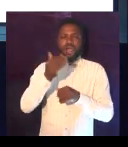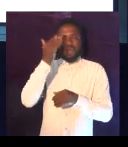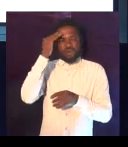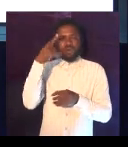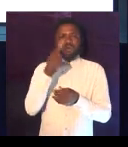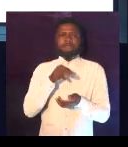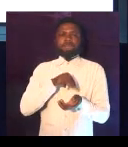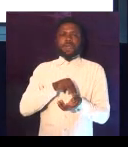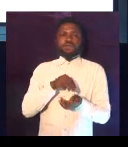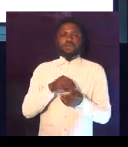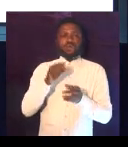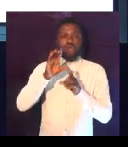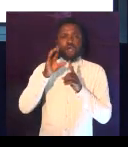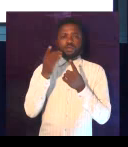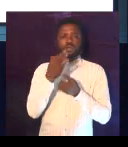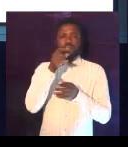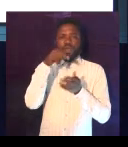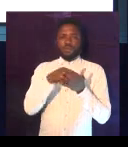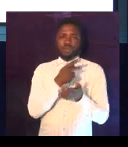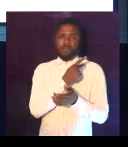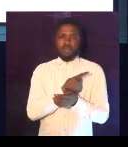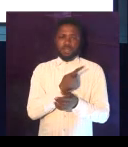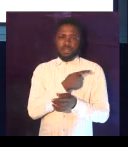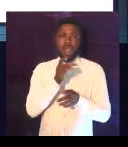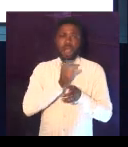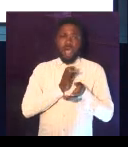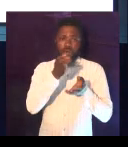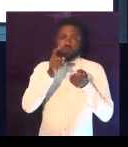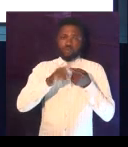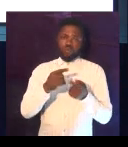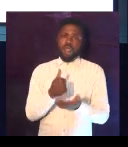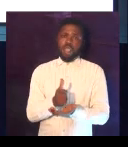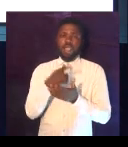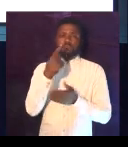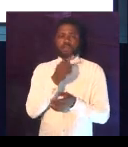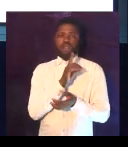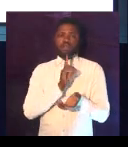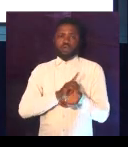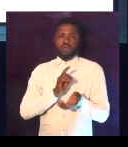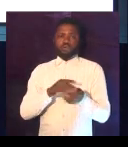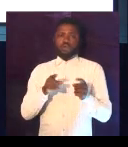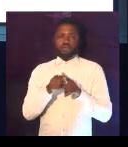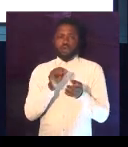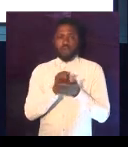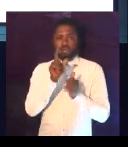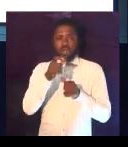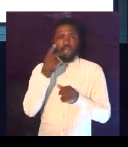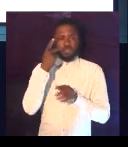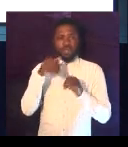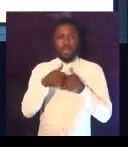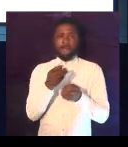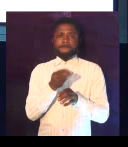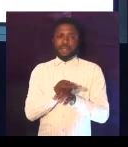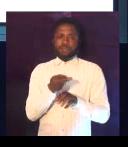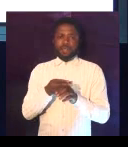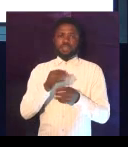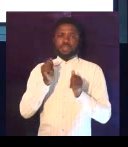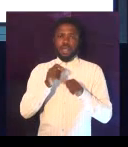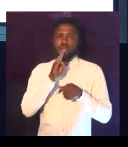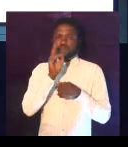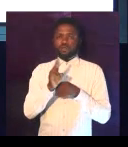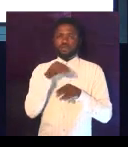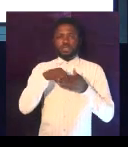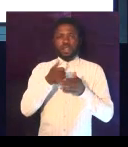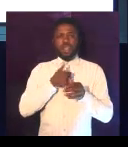know exactly the medical condition of this patient. I want you to help the doctor so you can see how mathematics is applicable everywhere. You are